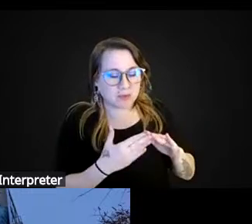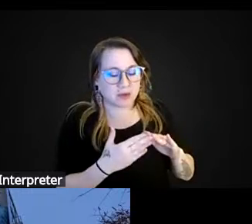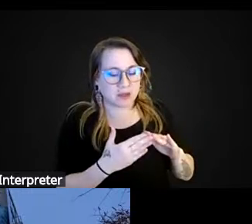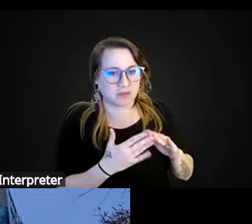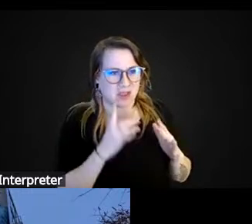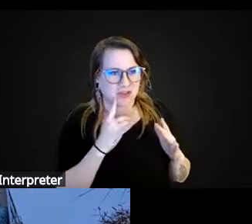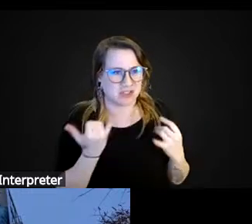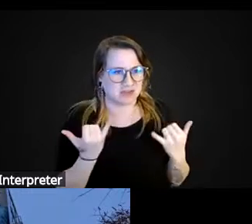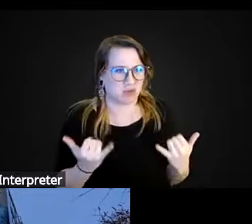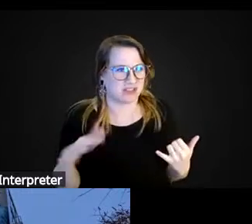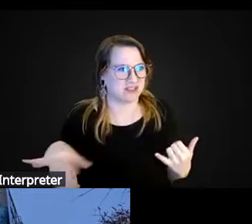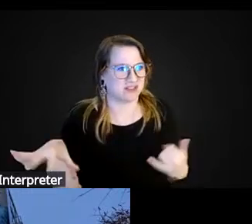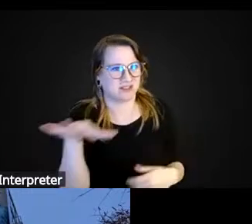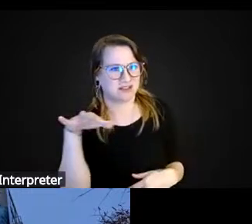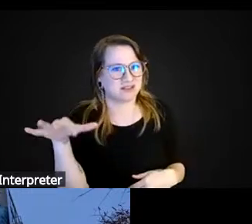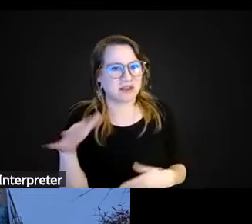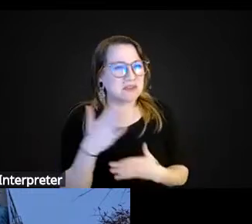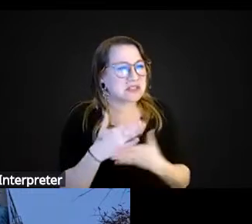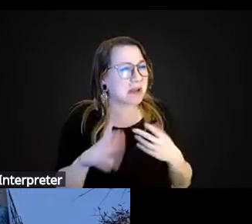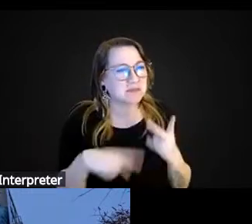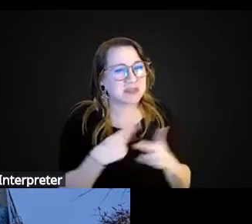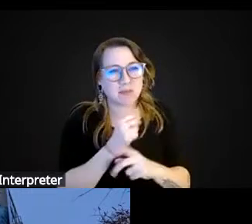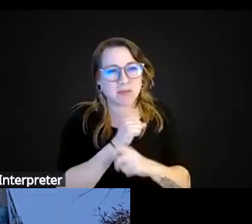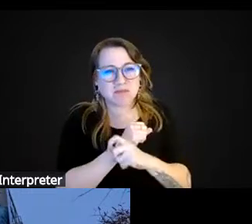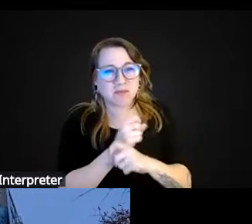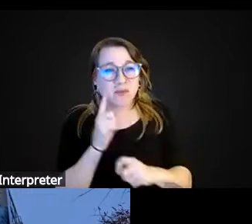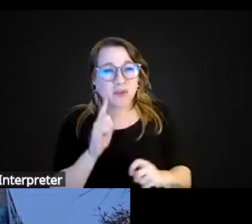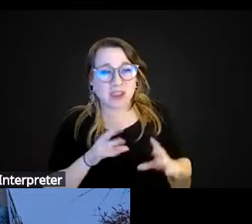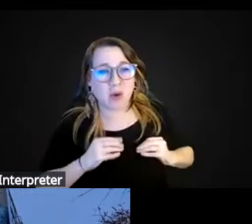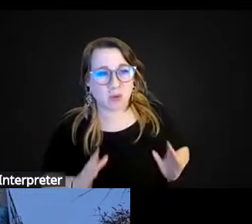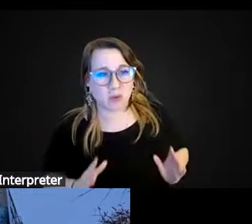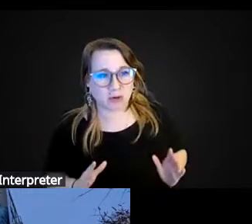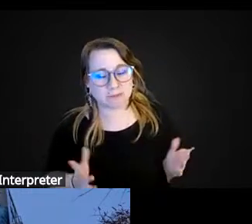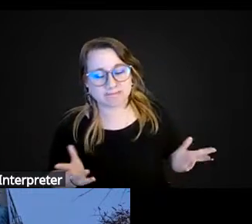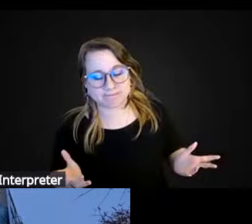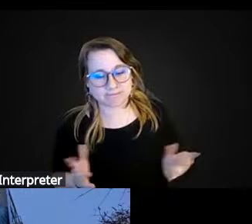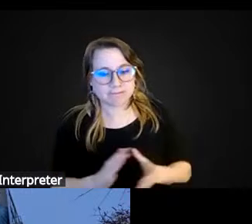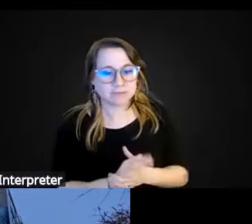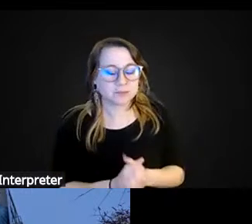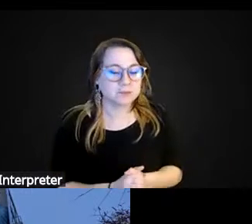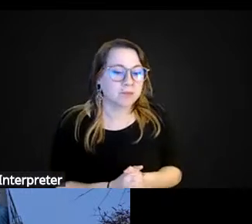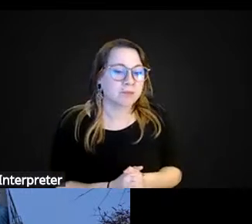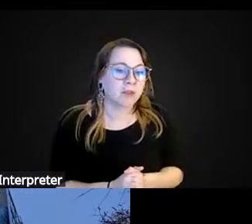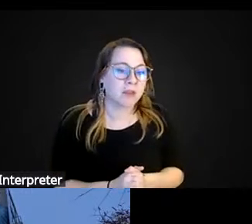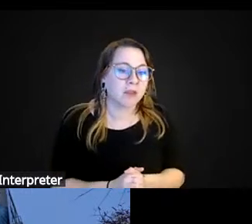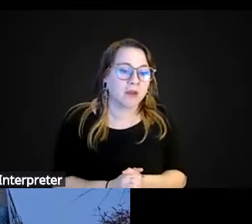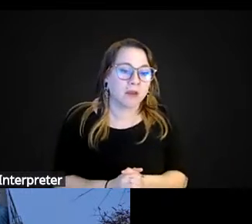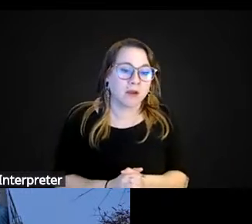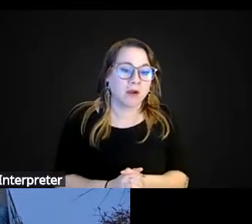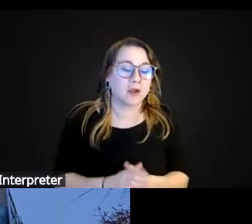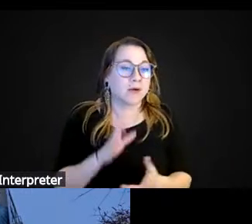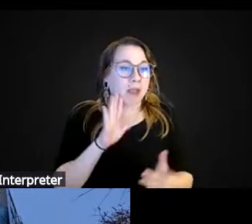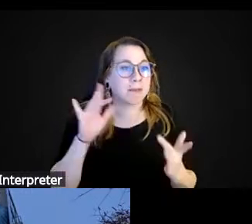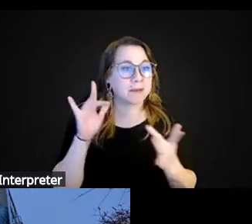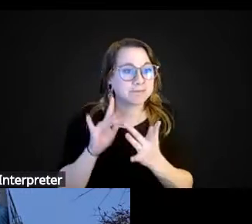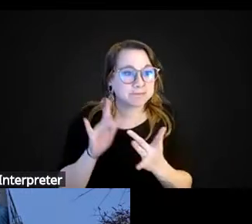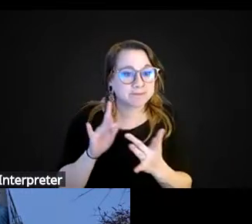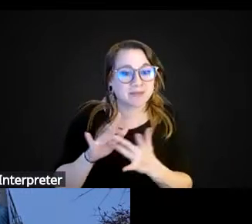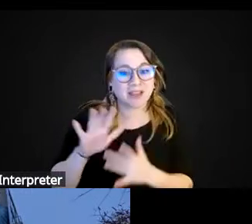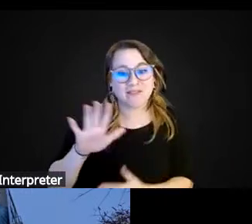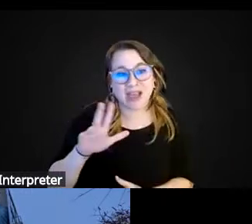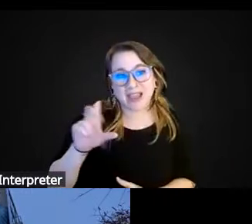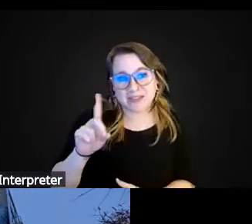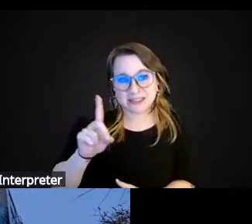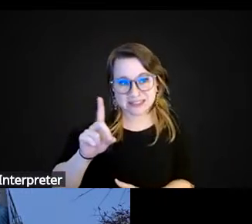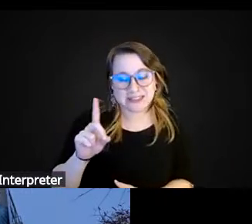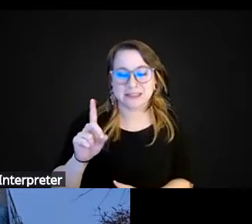presence of some type of security, for the owner. So I've been in touch with 5D's commander. We're going to have a